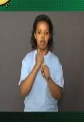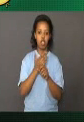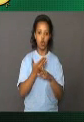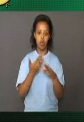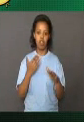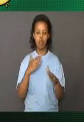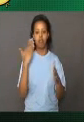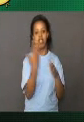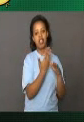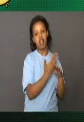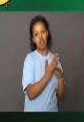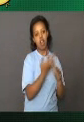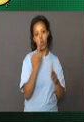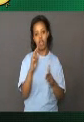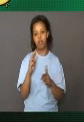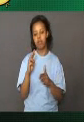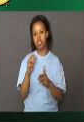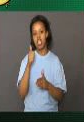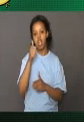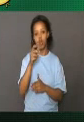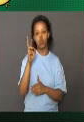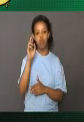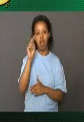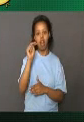on its own RNA.